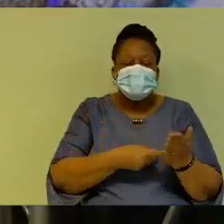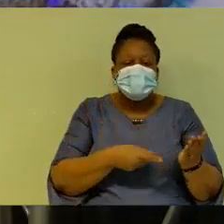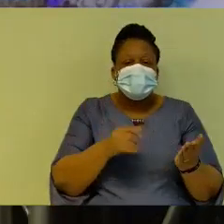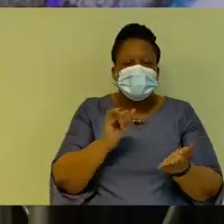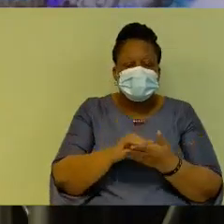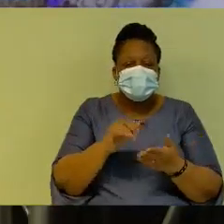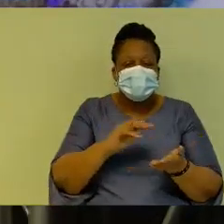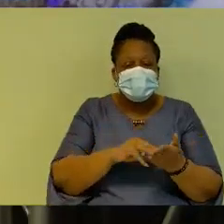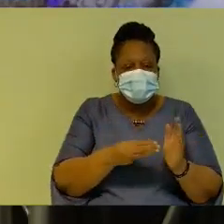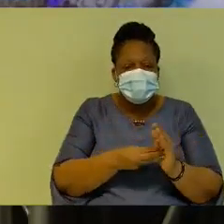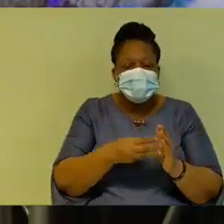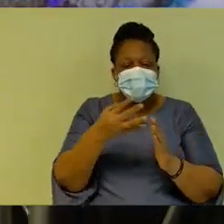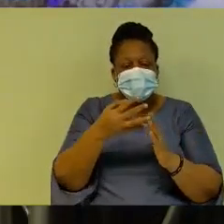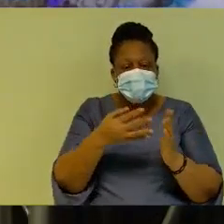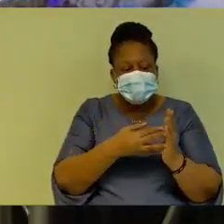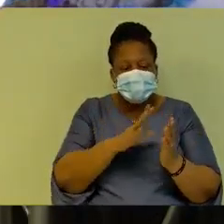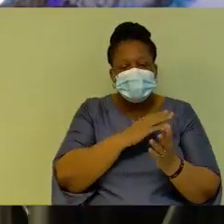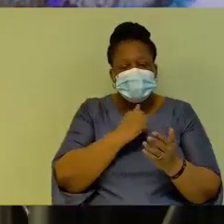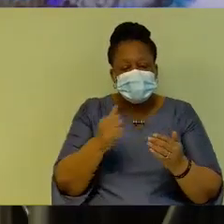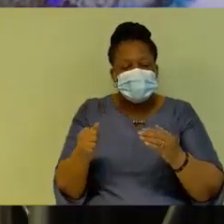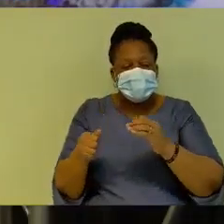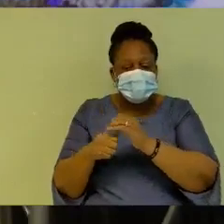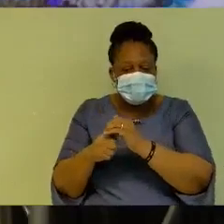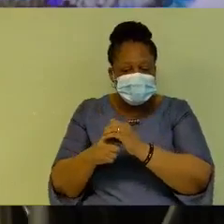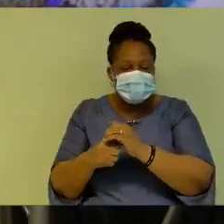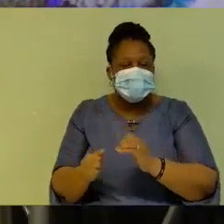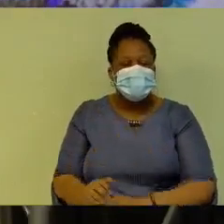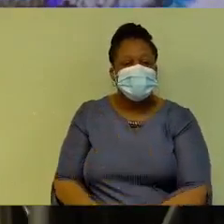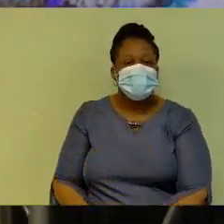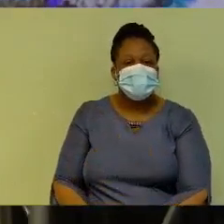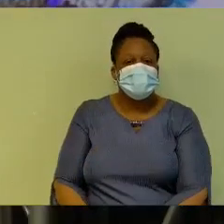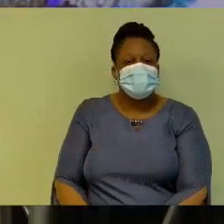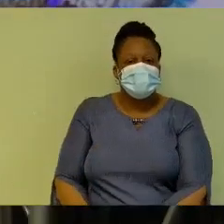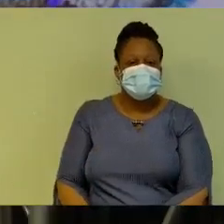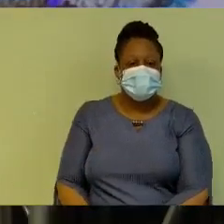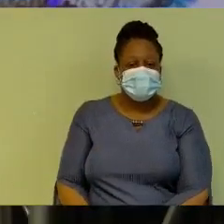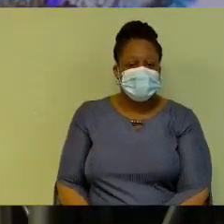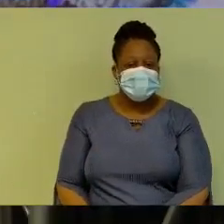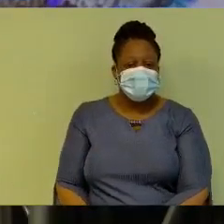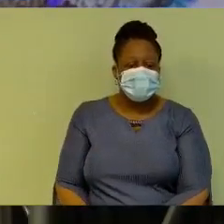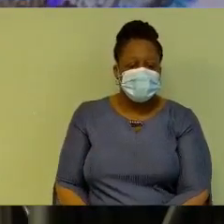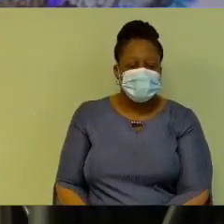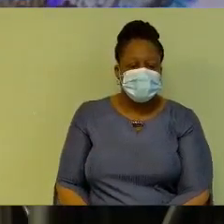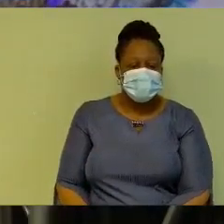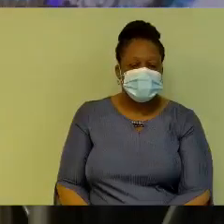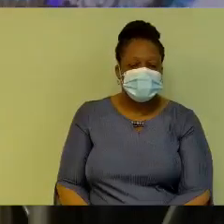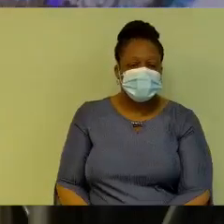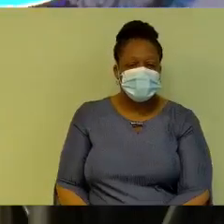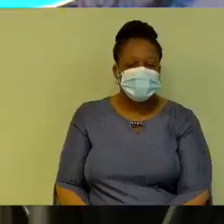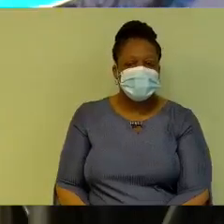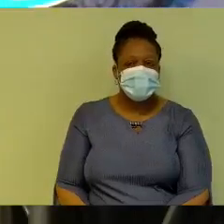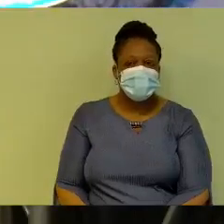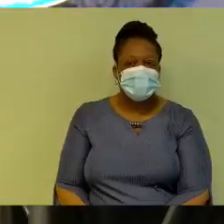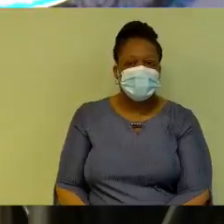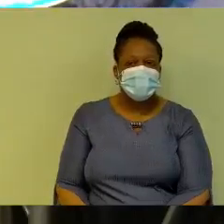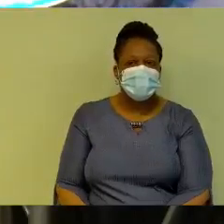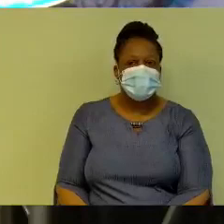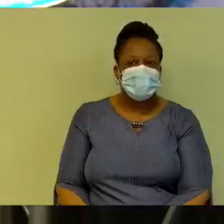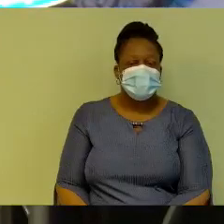by explaining same, and then I'll break down the question and answer each section of the question.